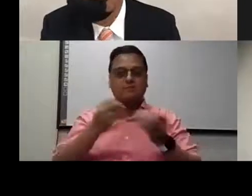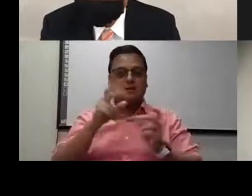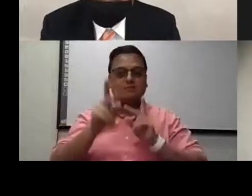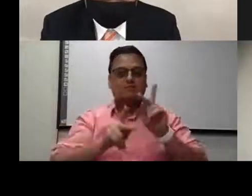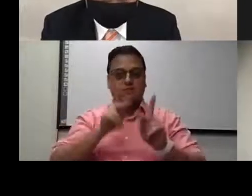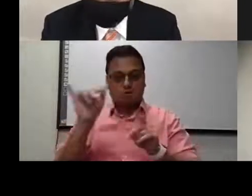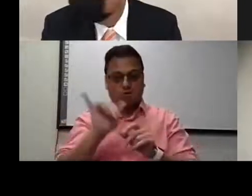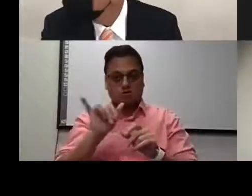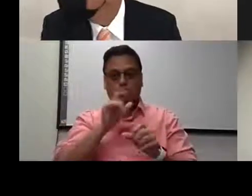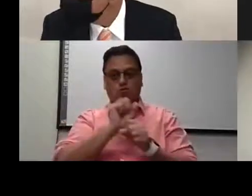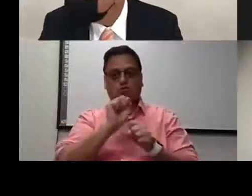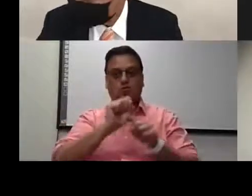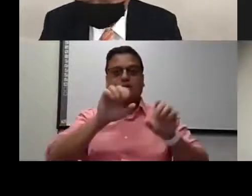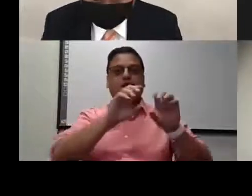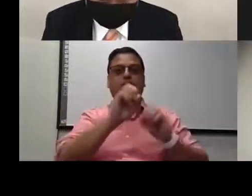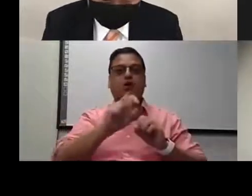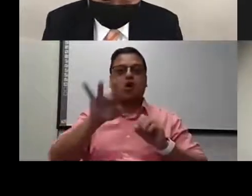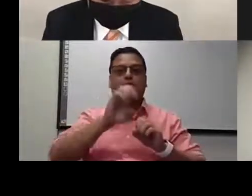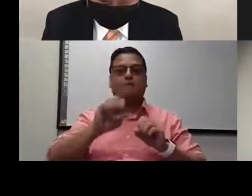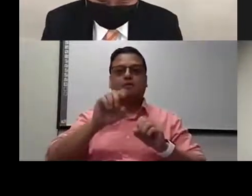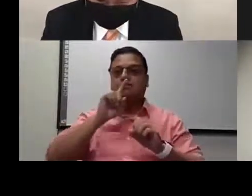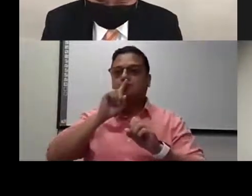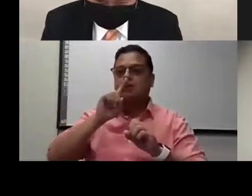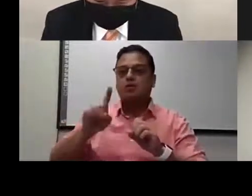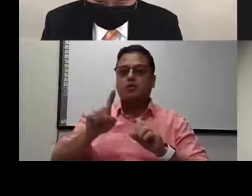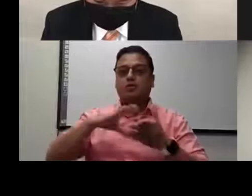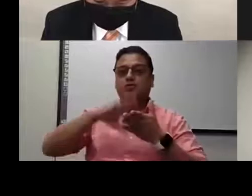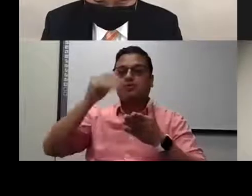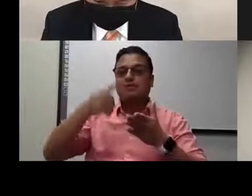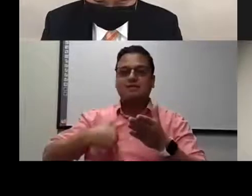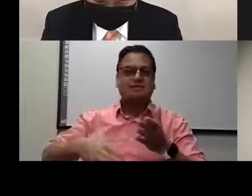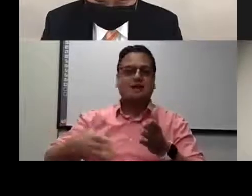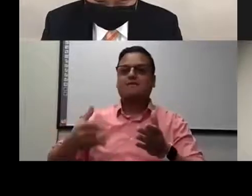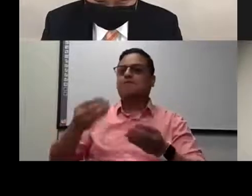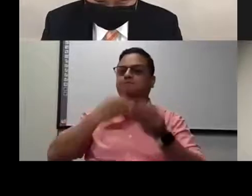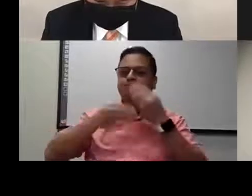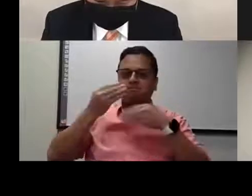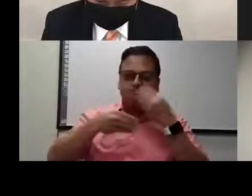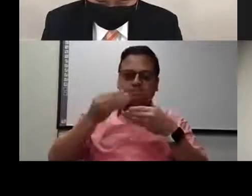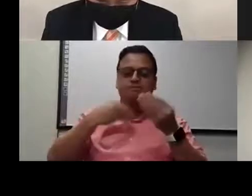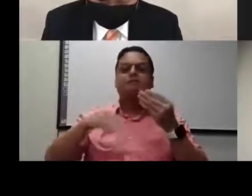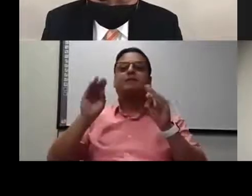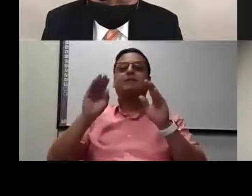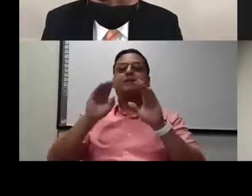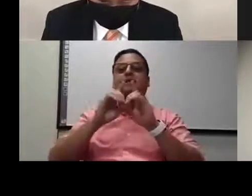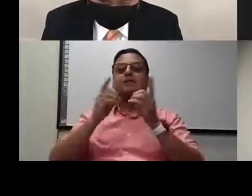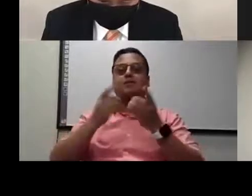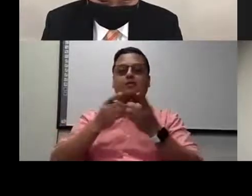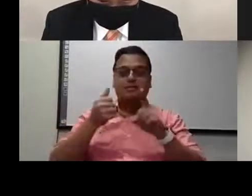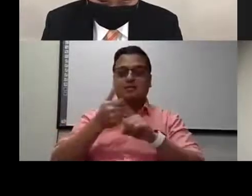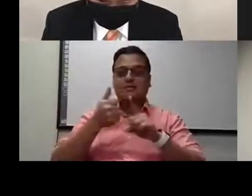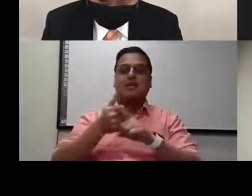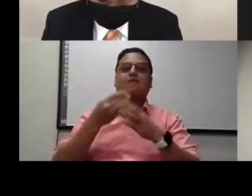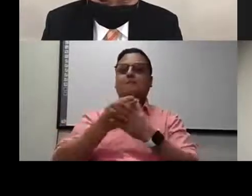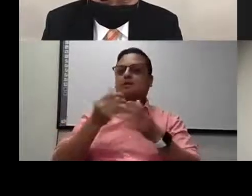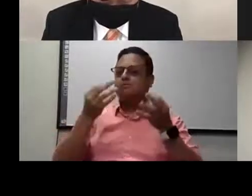district office and other departments to ensure that students have nutritious meals, the district remains fiscally solvent, students